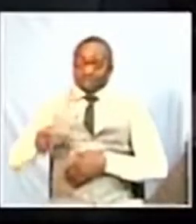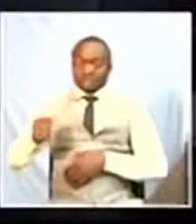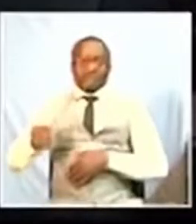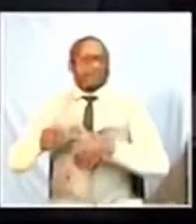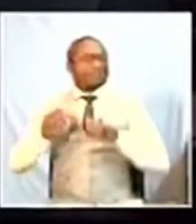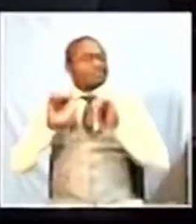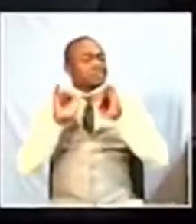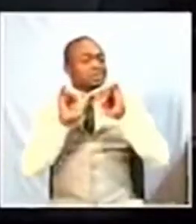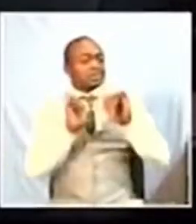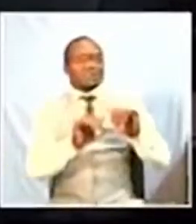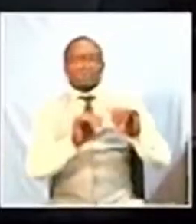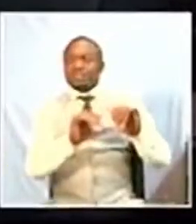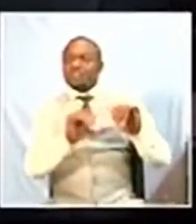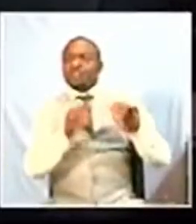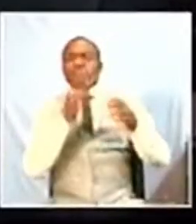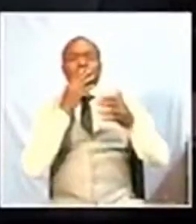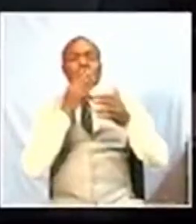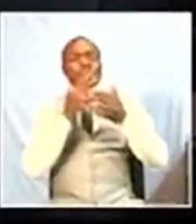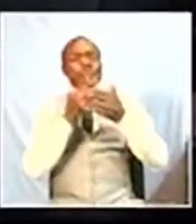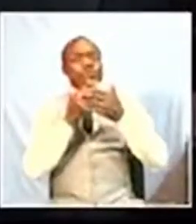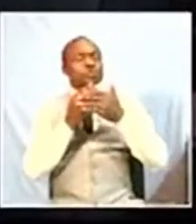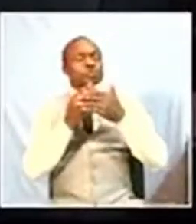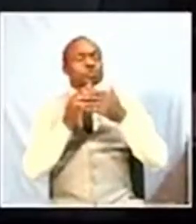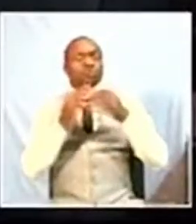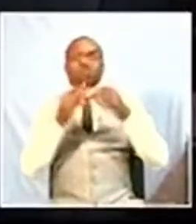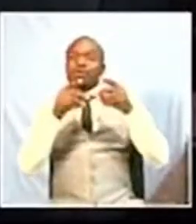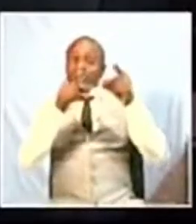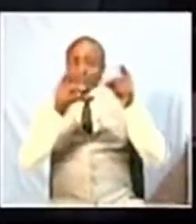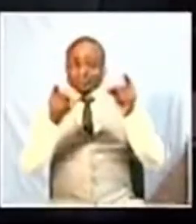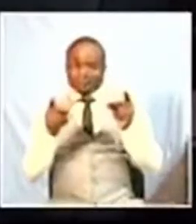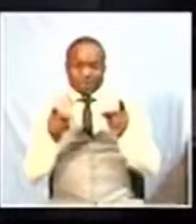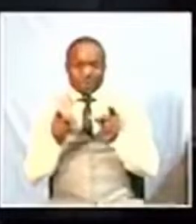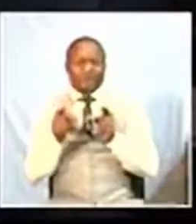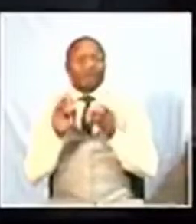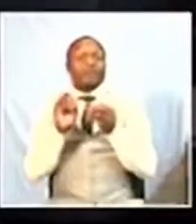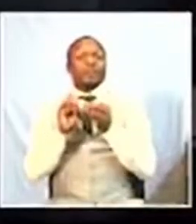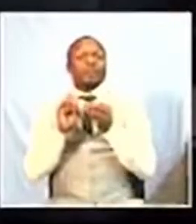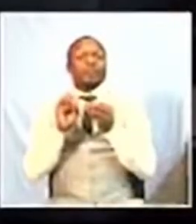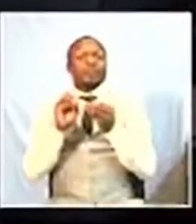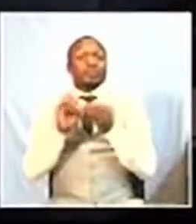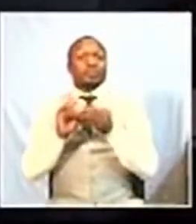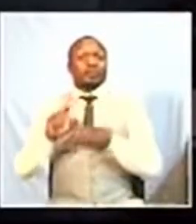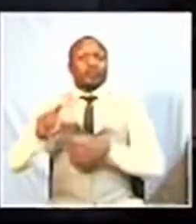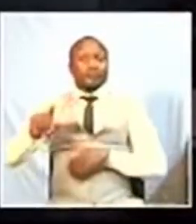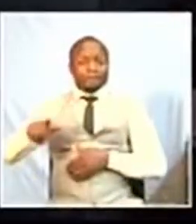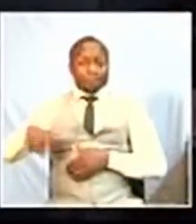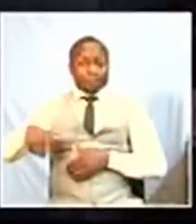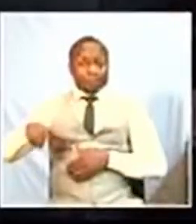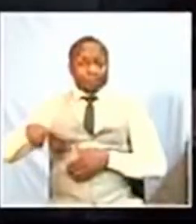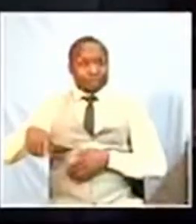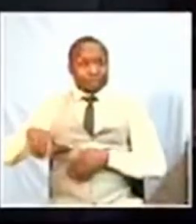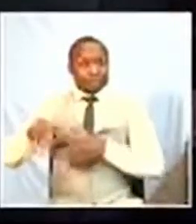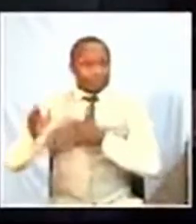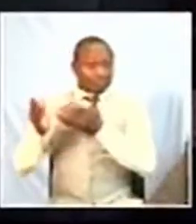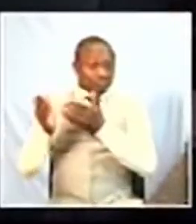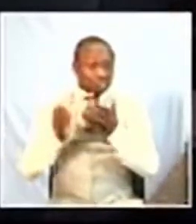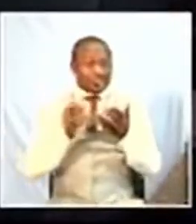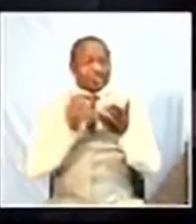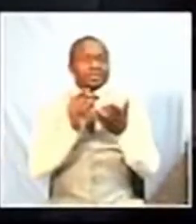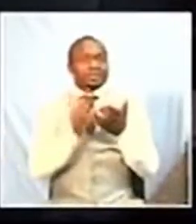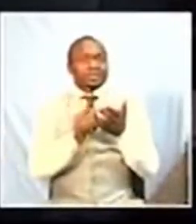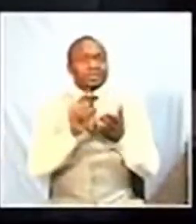in decent places. The more we delay, having come with this from